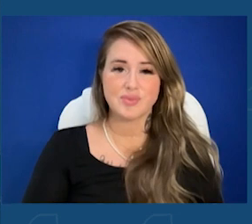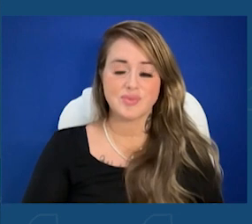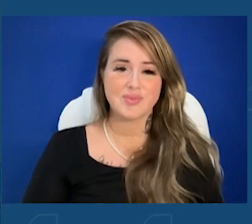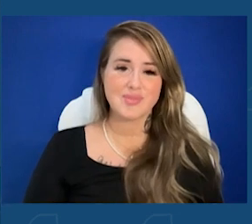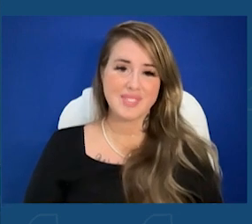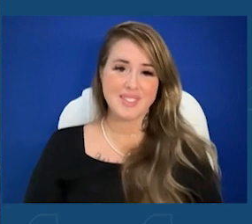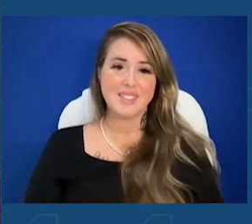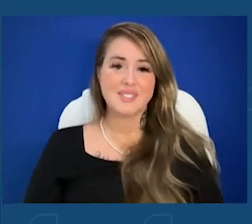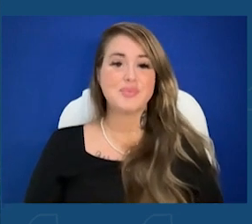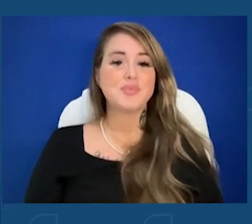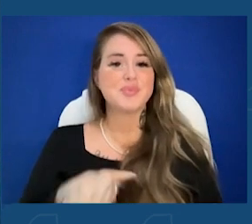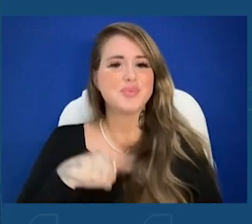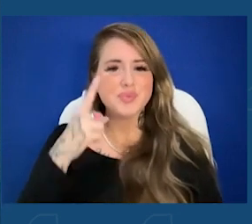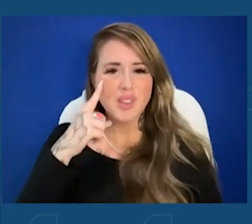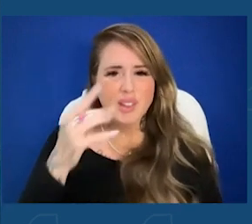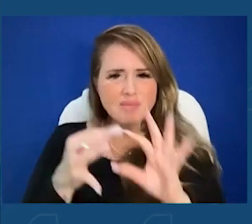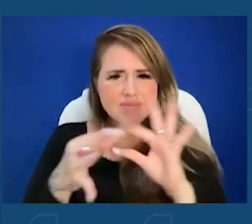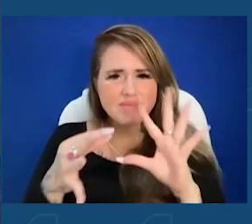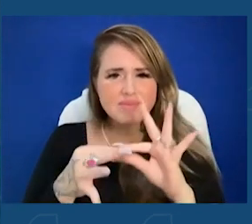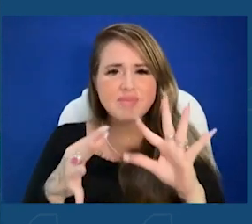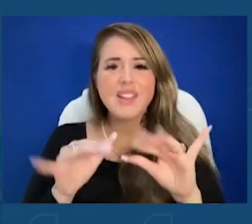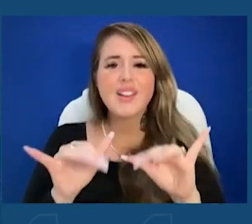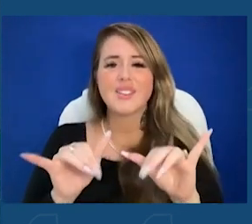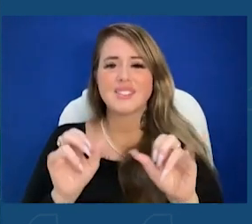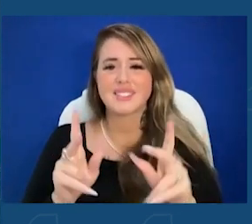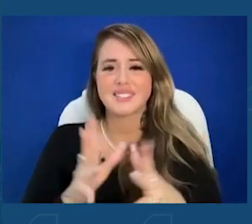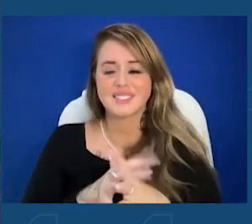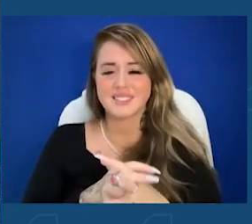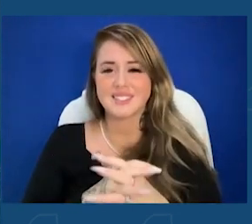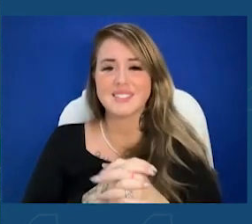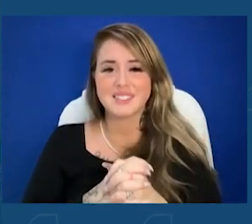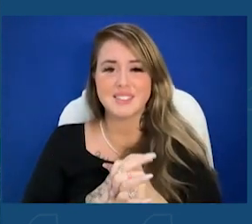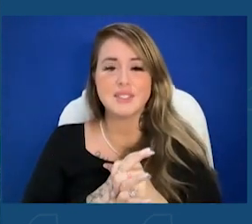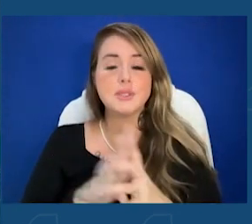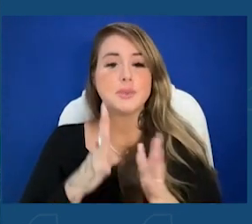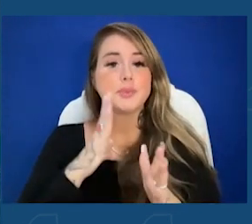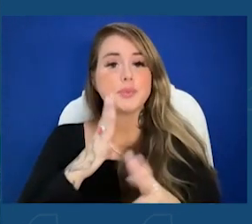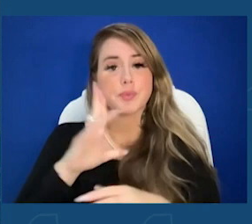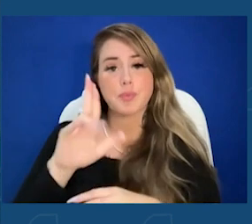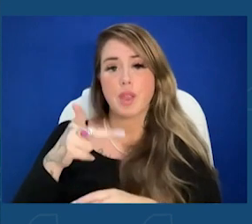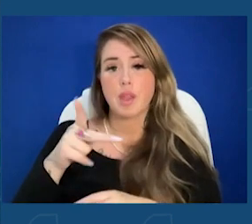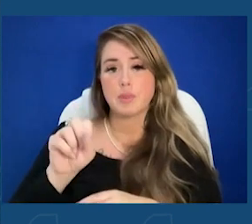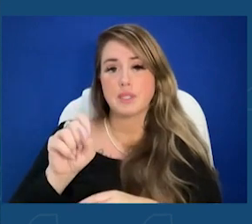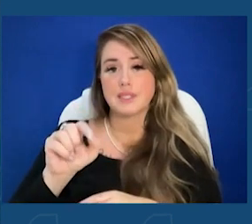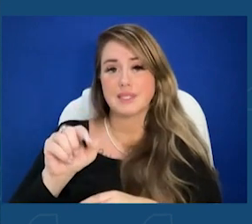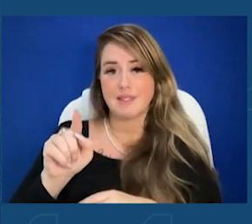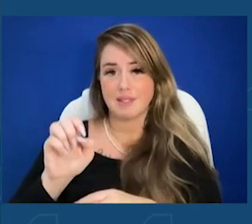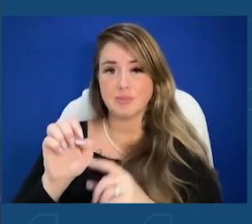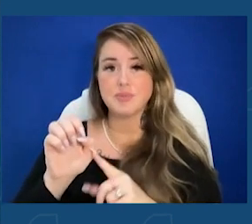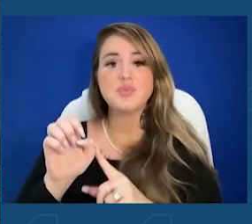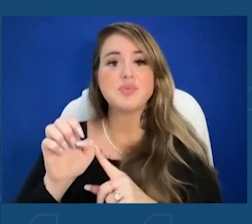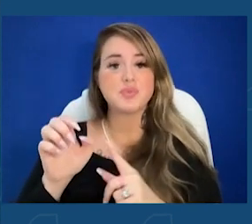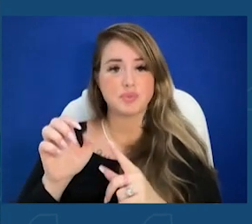I think we lost. Okay, great. So Upstate has been welcoming everyone